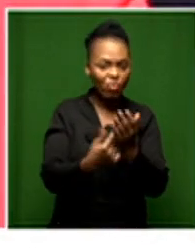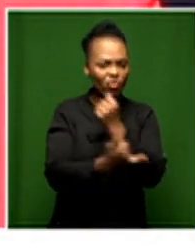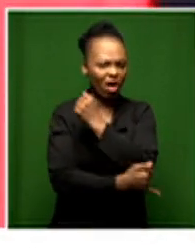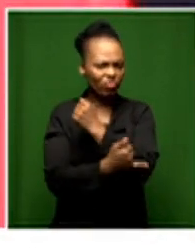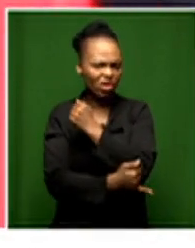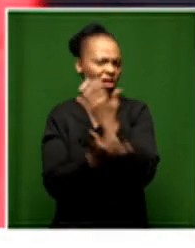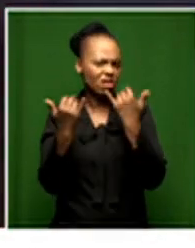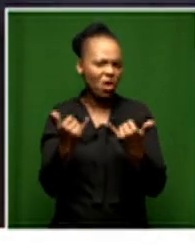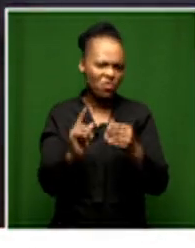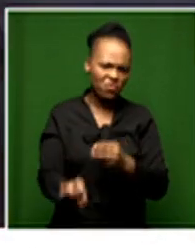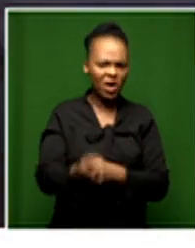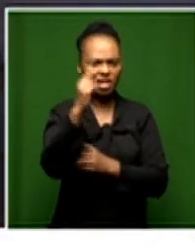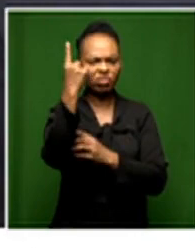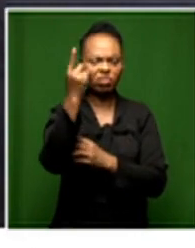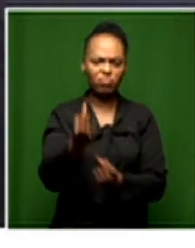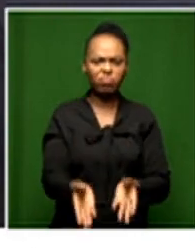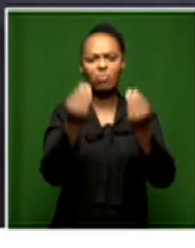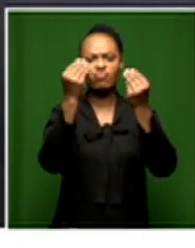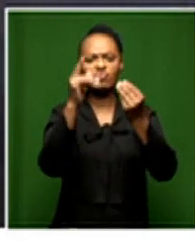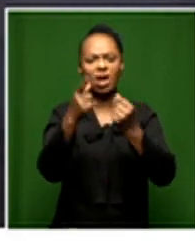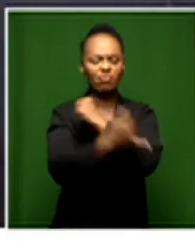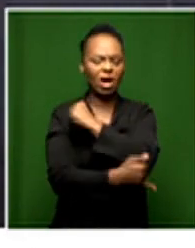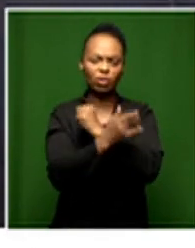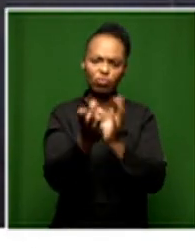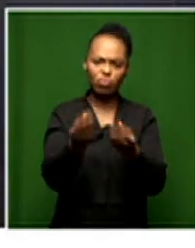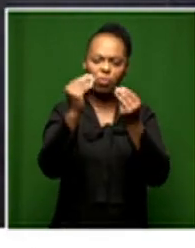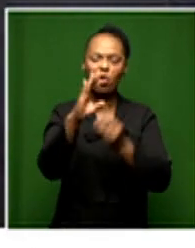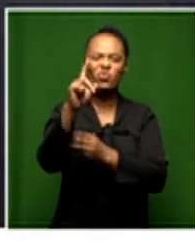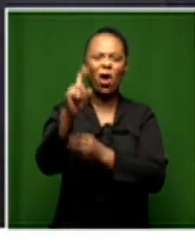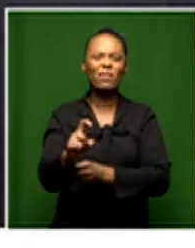be the first country to receive their Covax